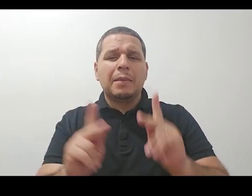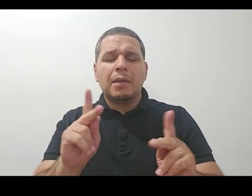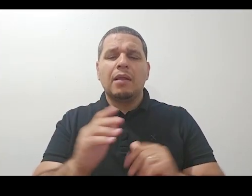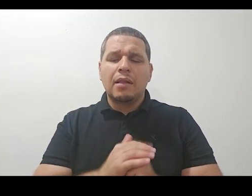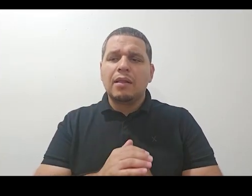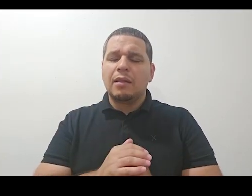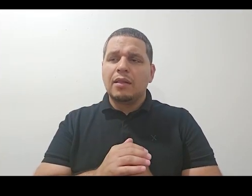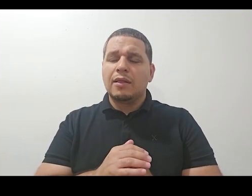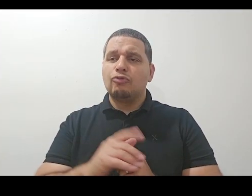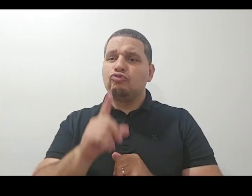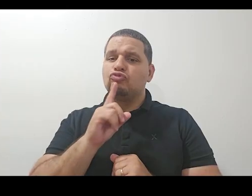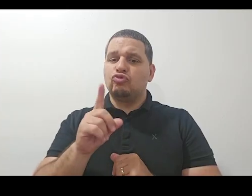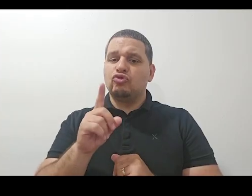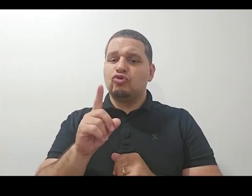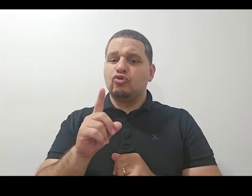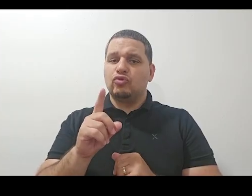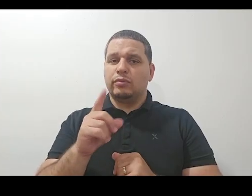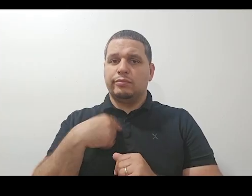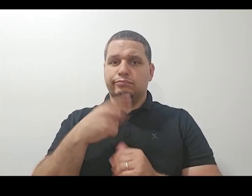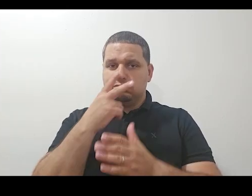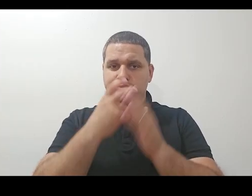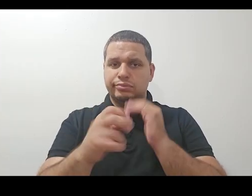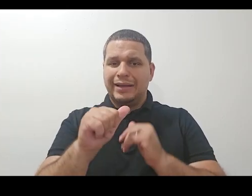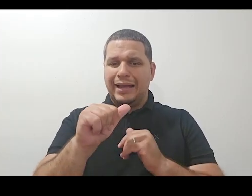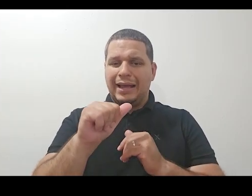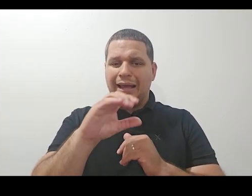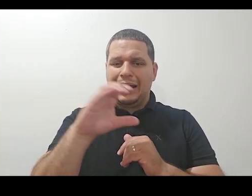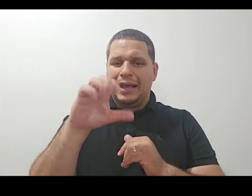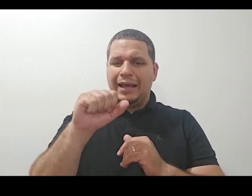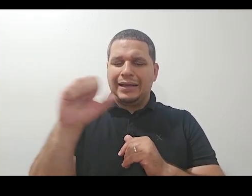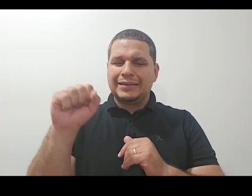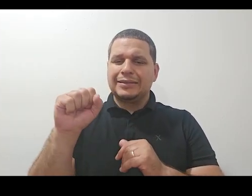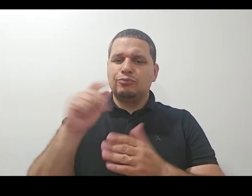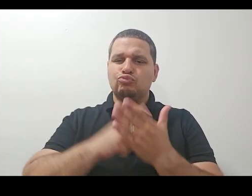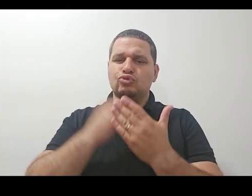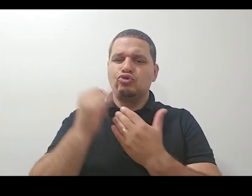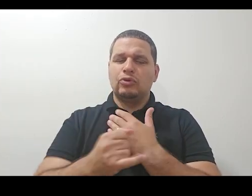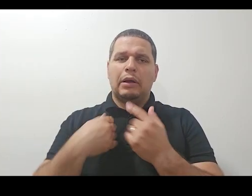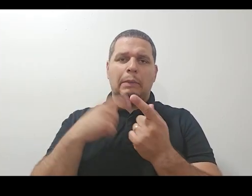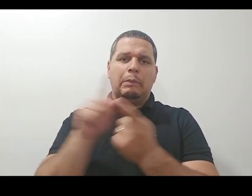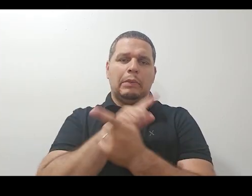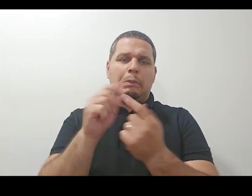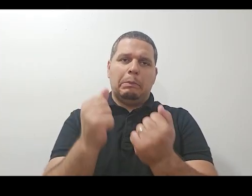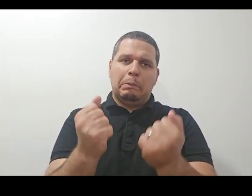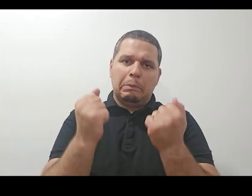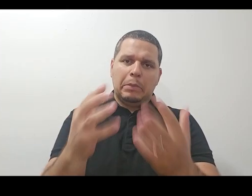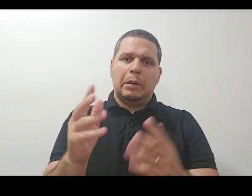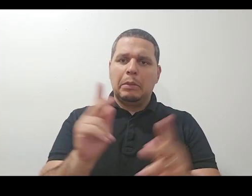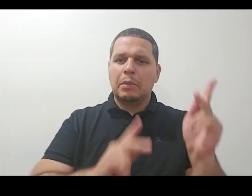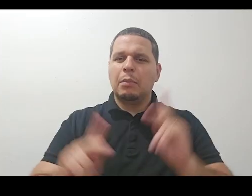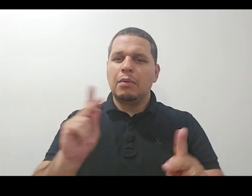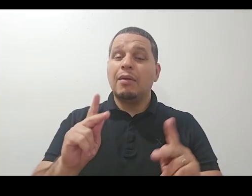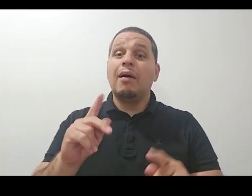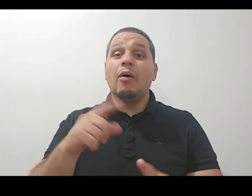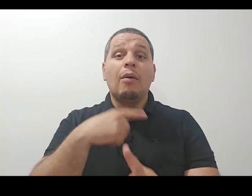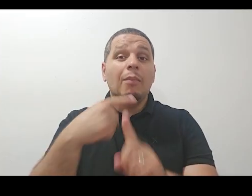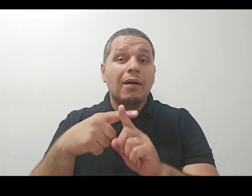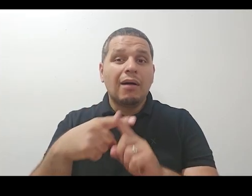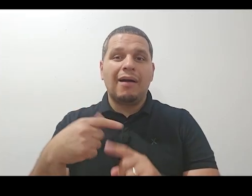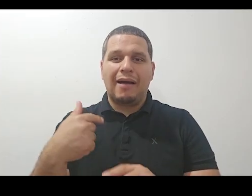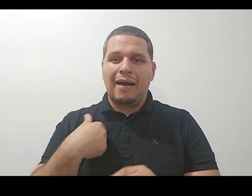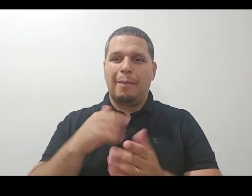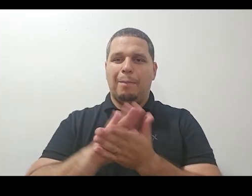like that. It steered me over here to Access Project, where I met a whole bunch of people, and I also